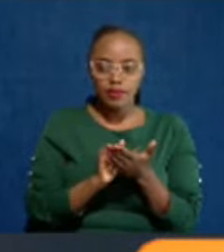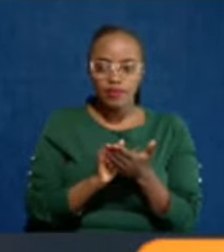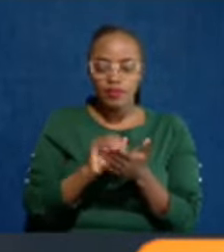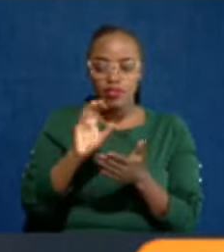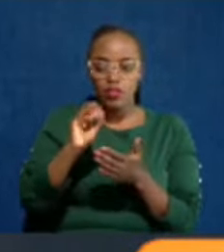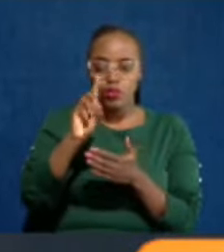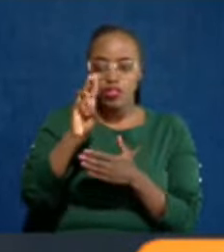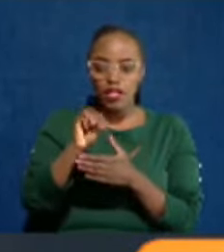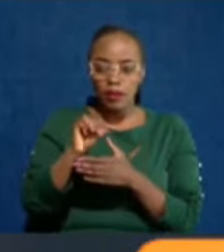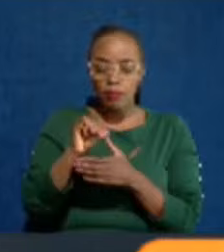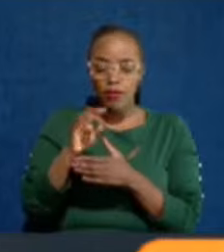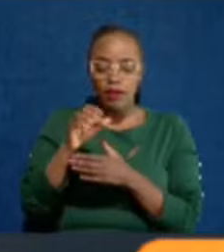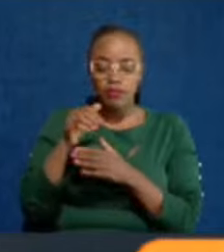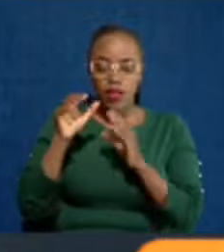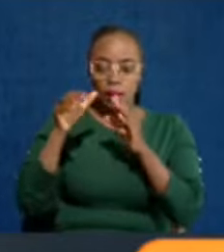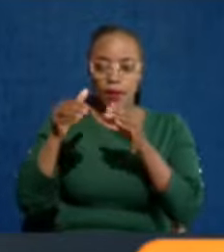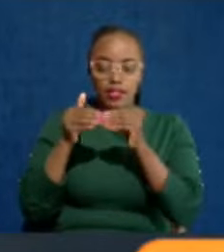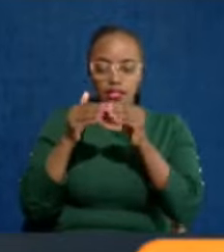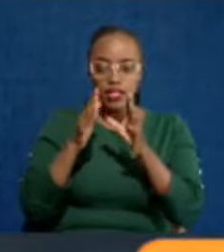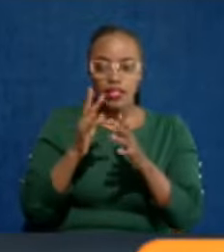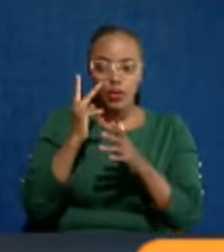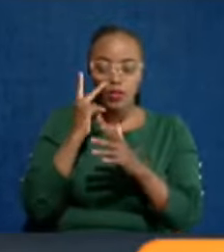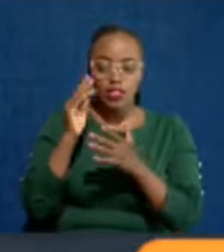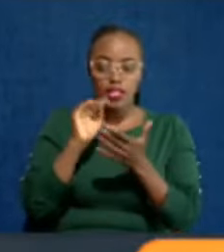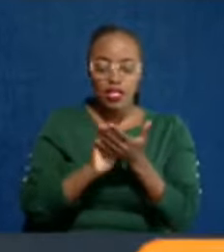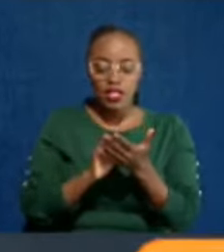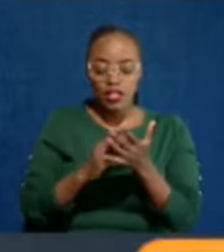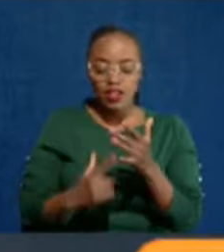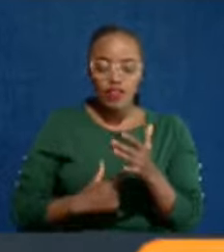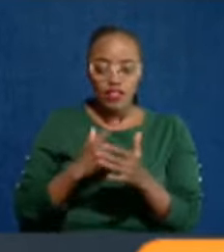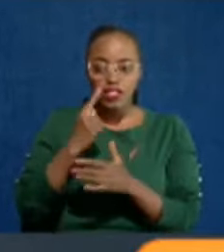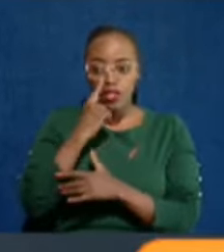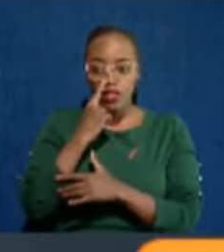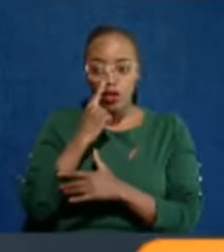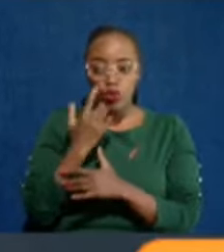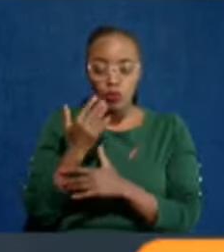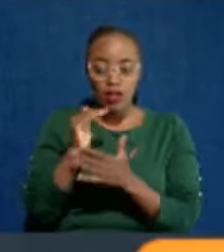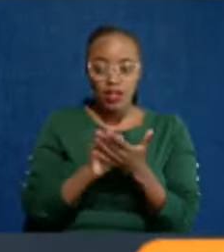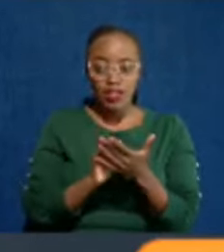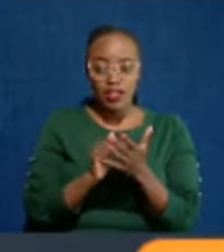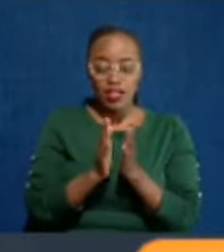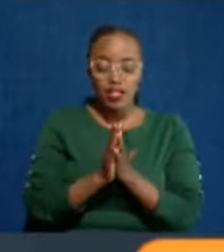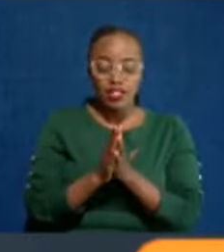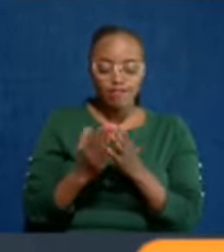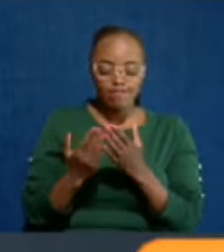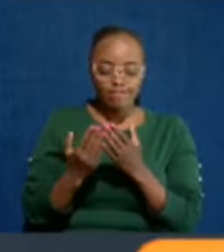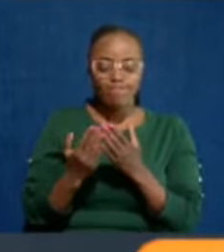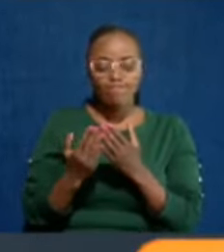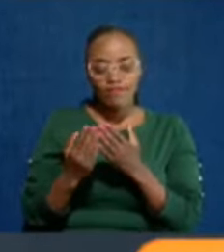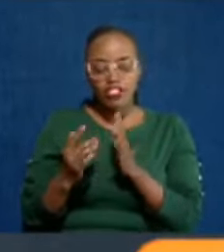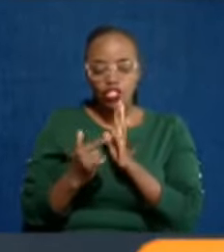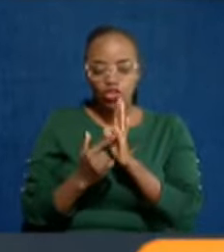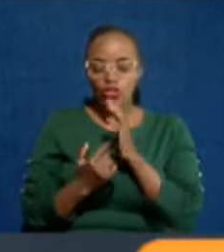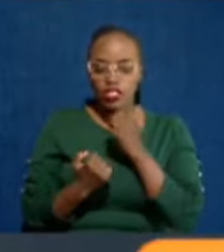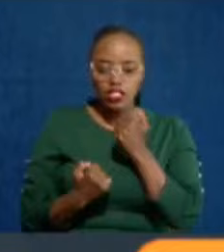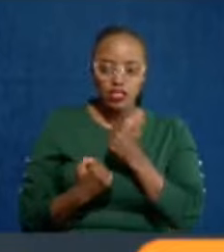ODM party leader again going to the home and expressing